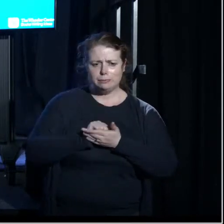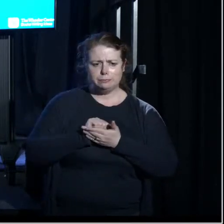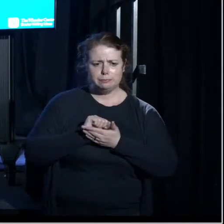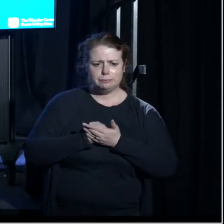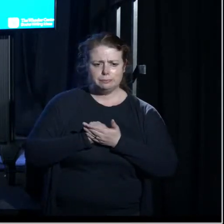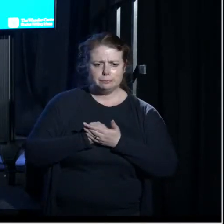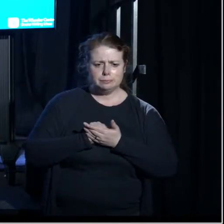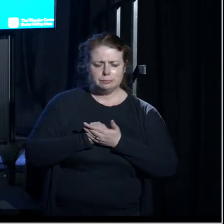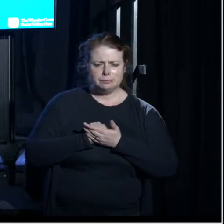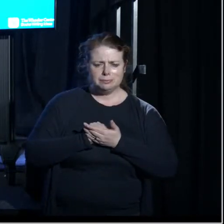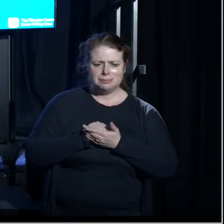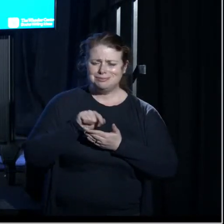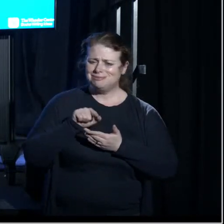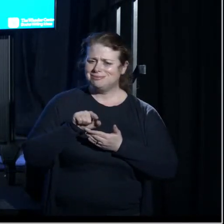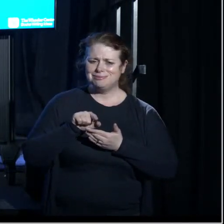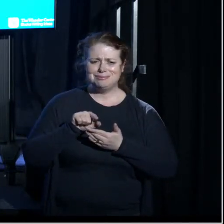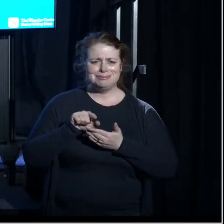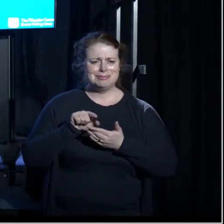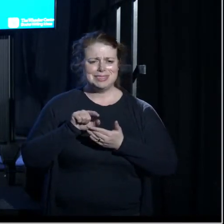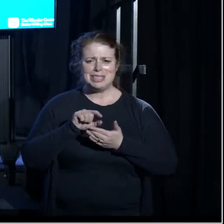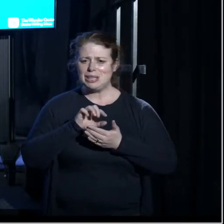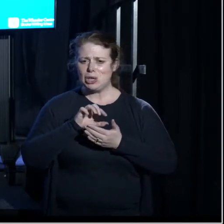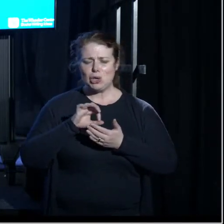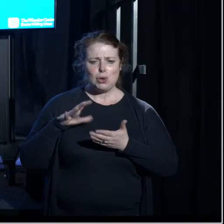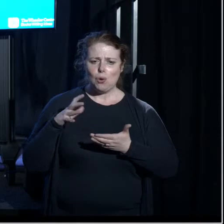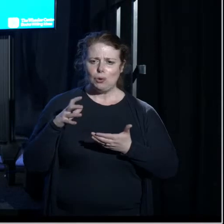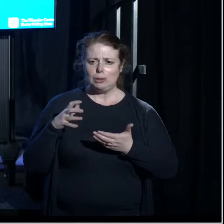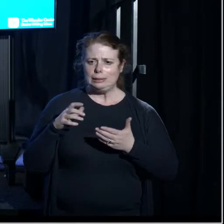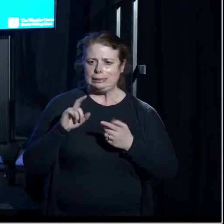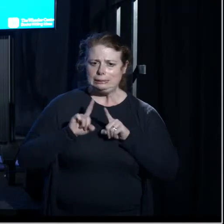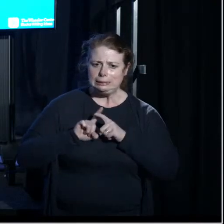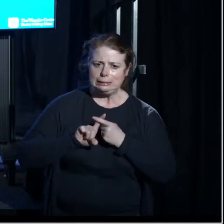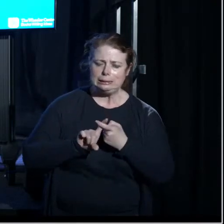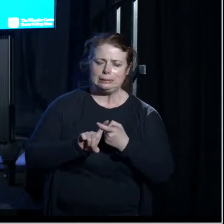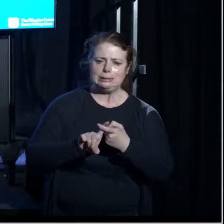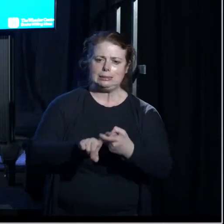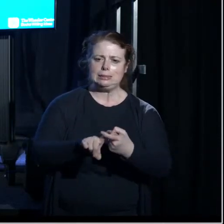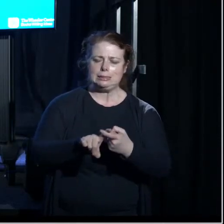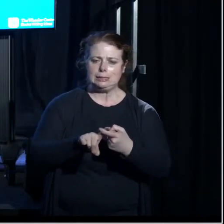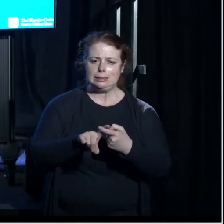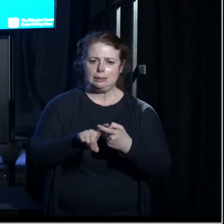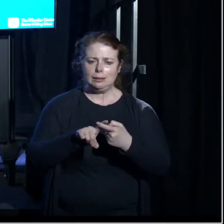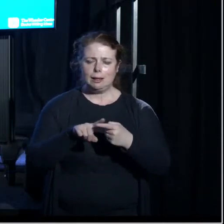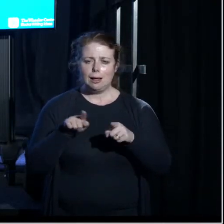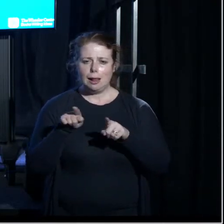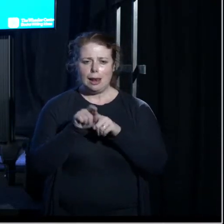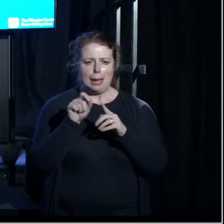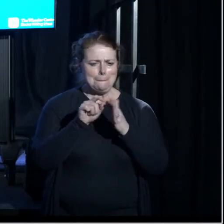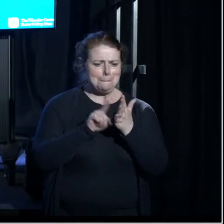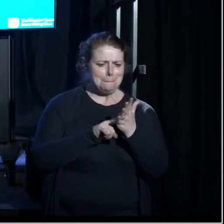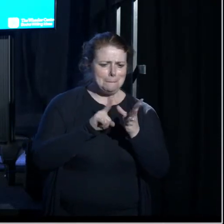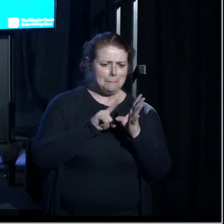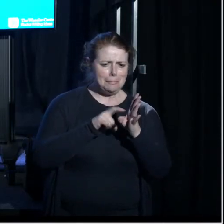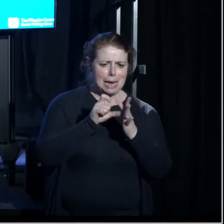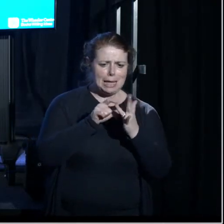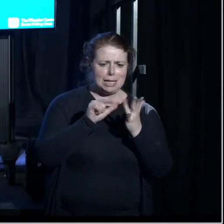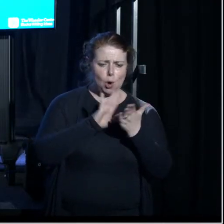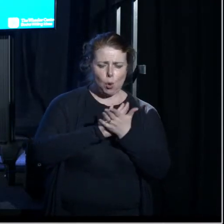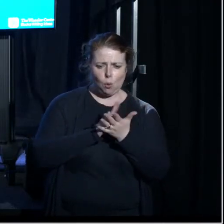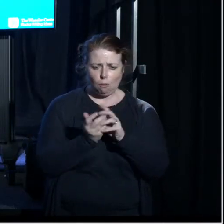Memories, they're these tangible things. They warp like blue tack stretched between fingers, Play-Doh mashed at playtime,